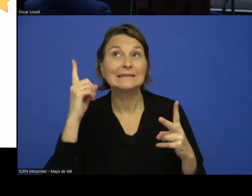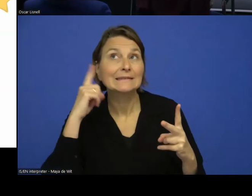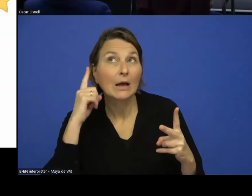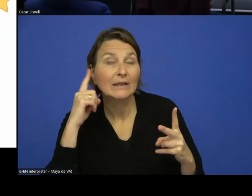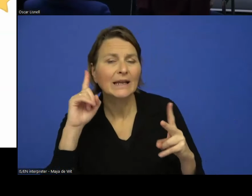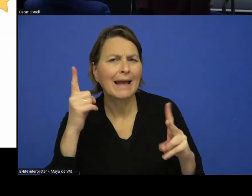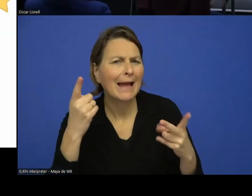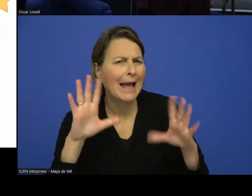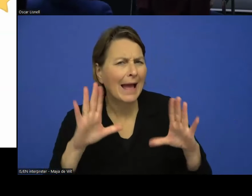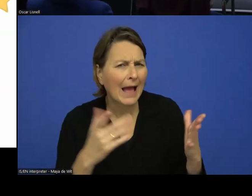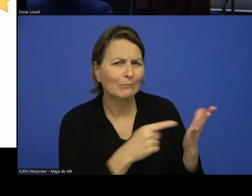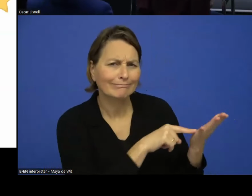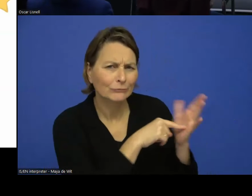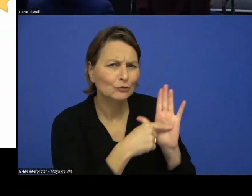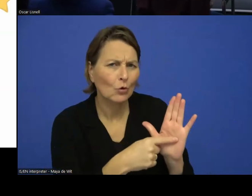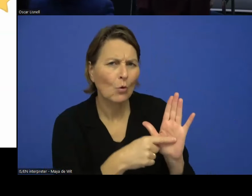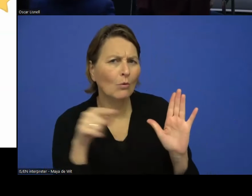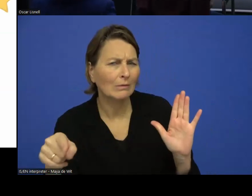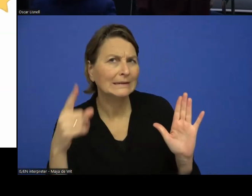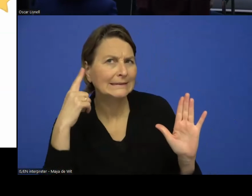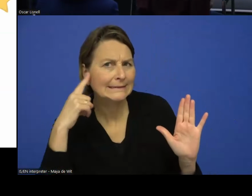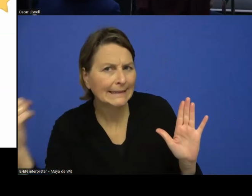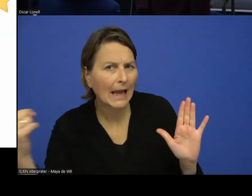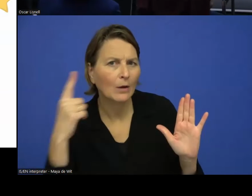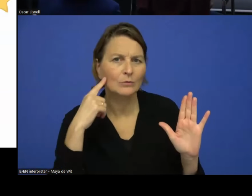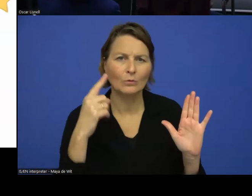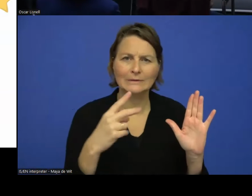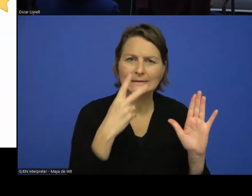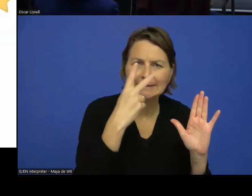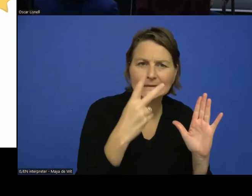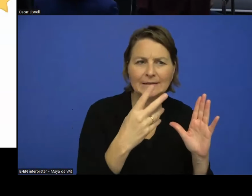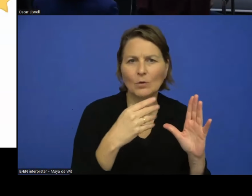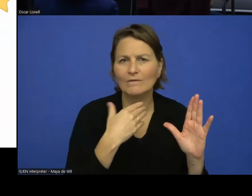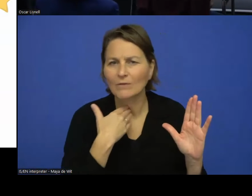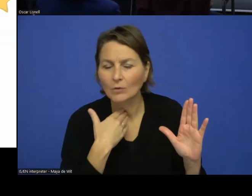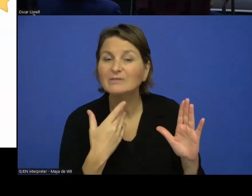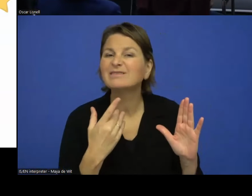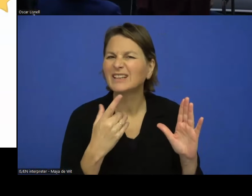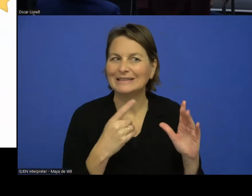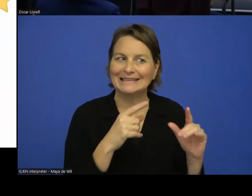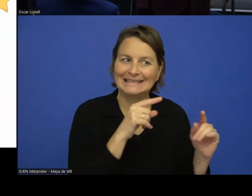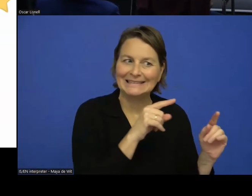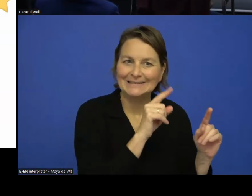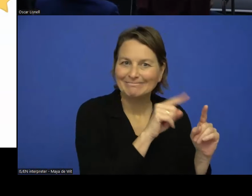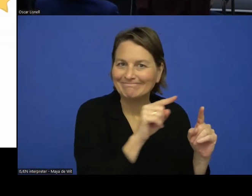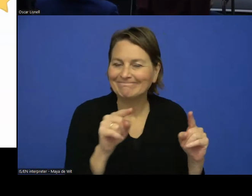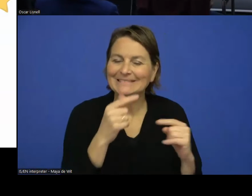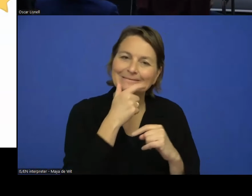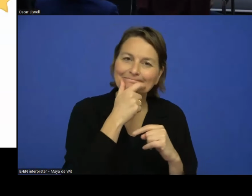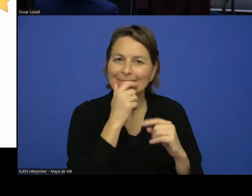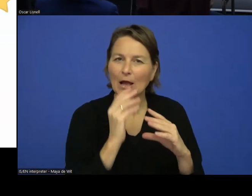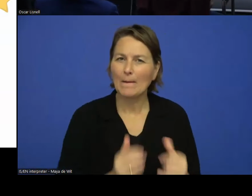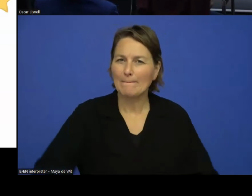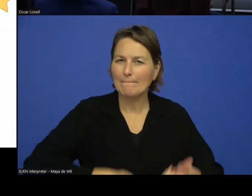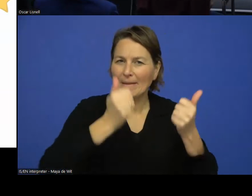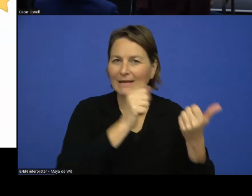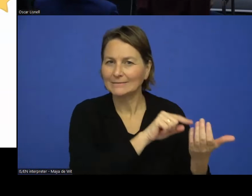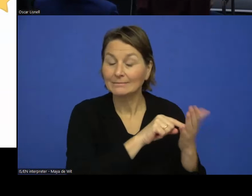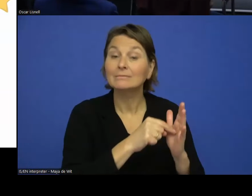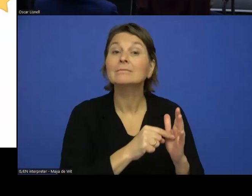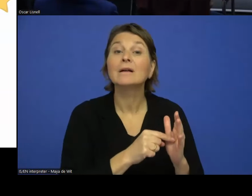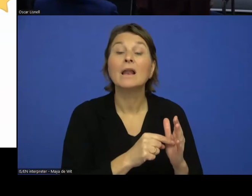there are several challenges that are being considered. And at the end of the day, everything else goes back to the stakeholders. And we have